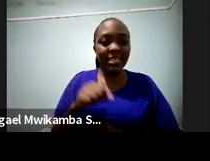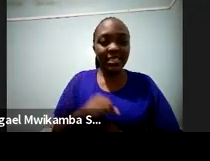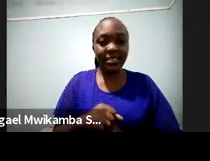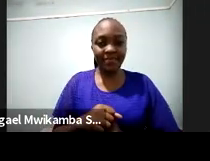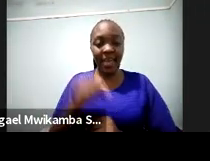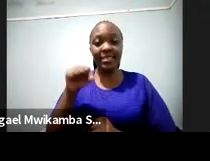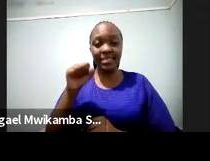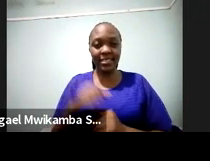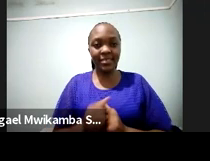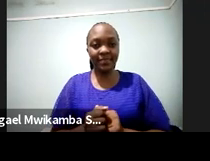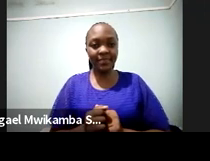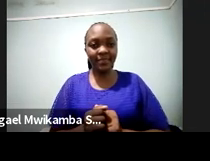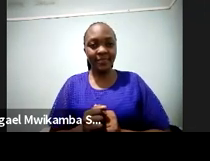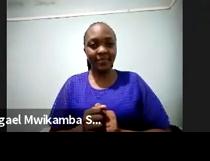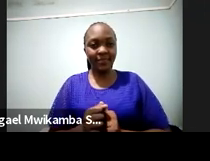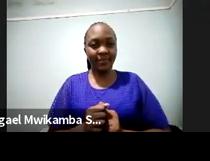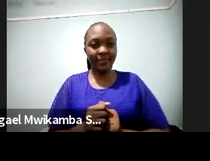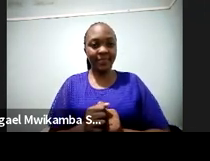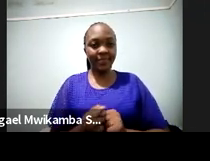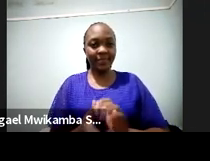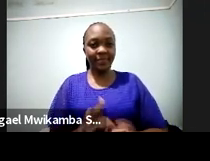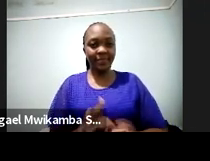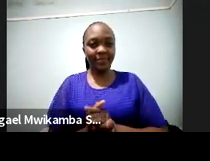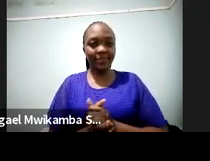Yes, it is. Yes, it is. Good.